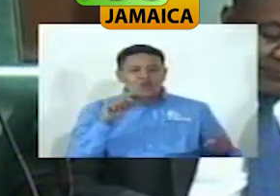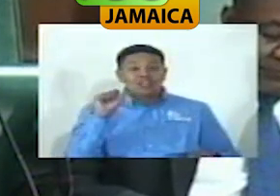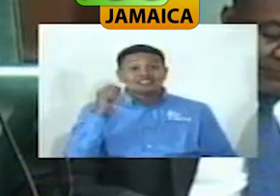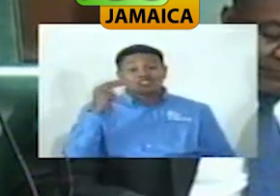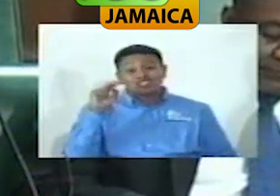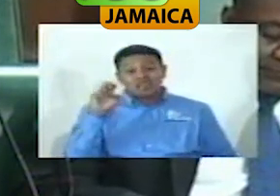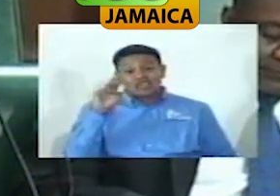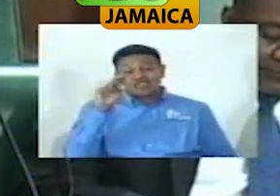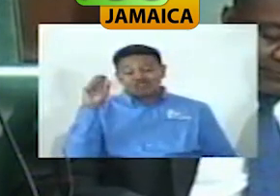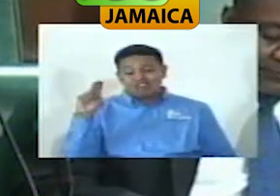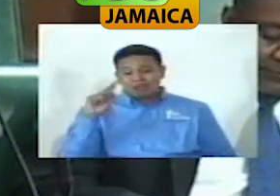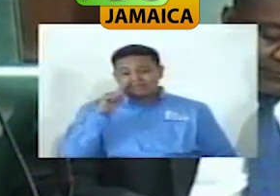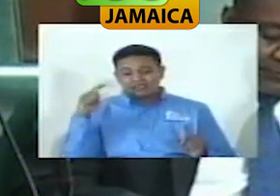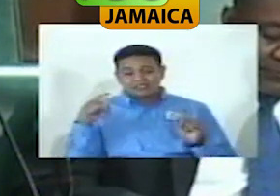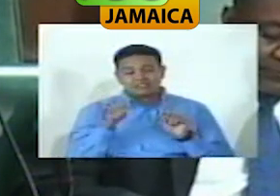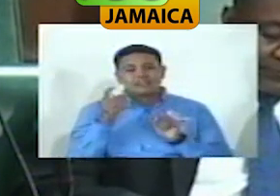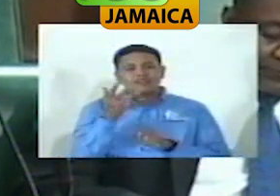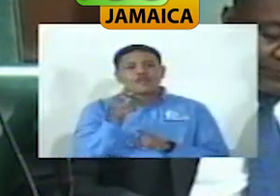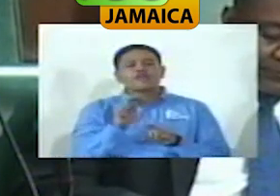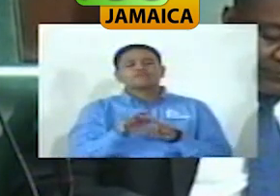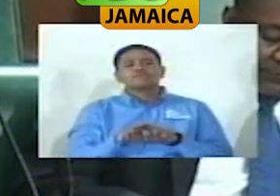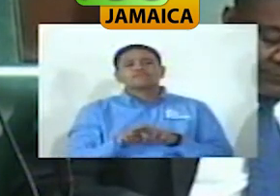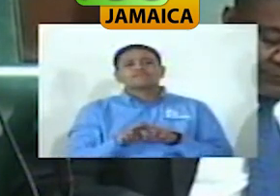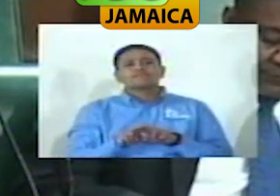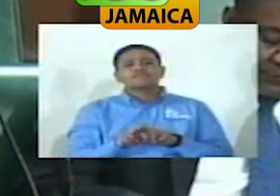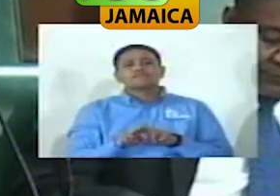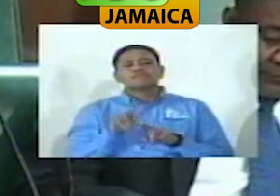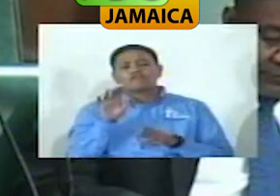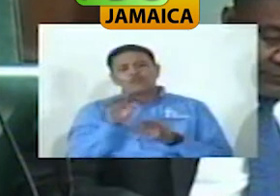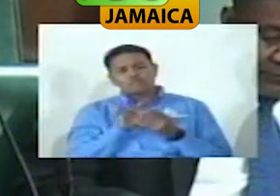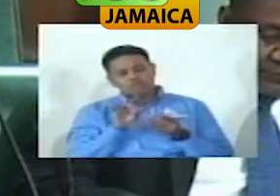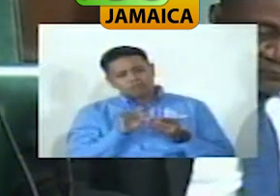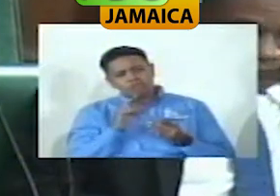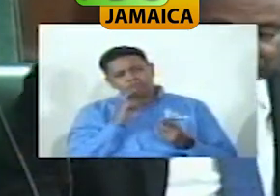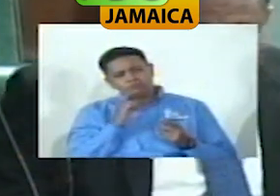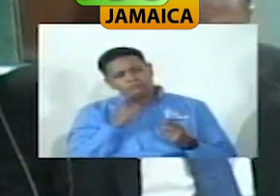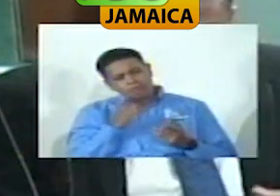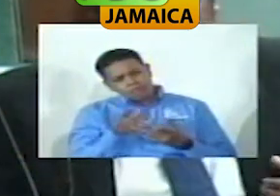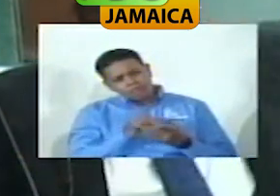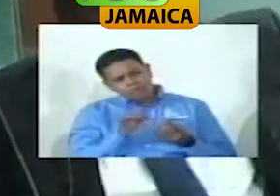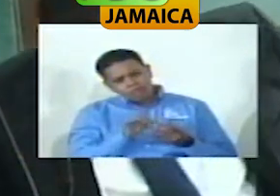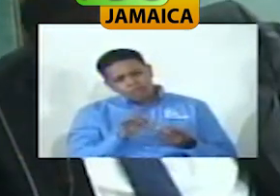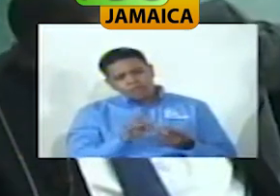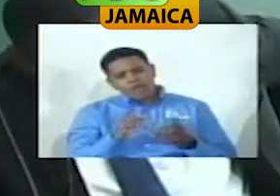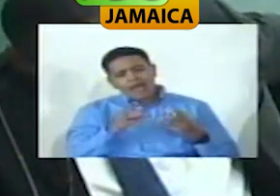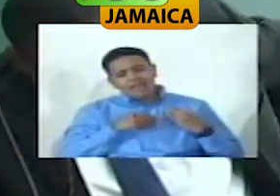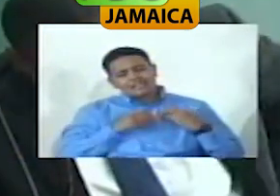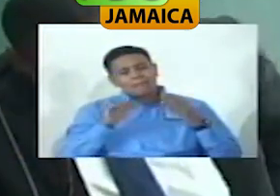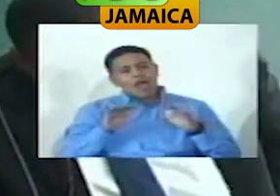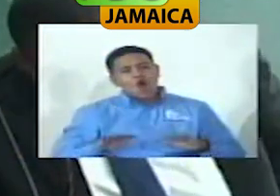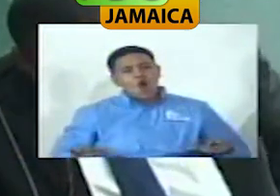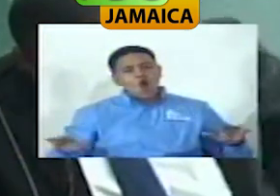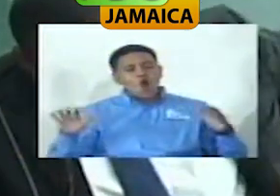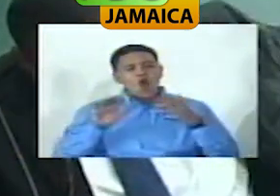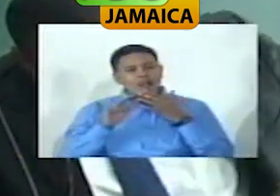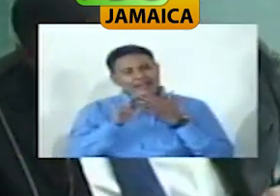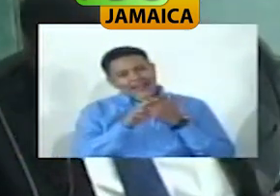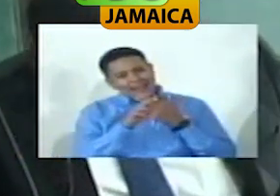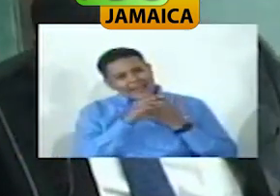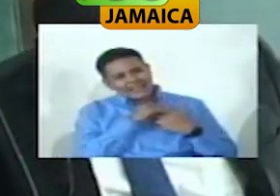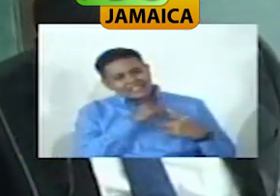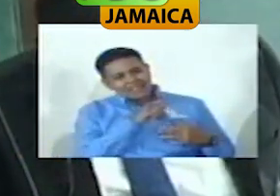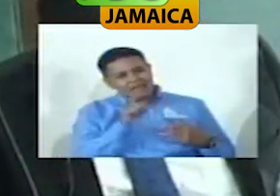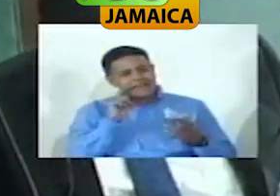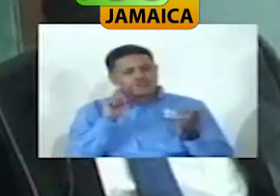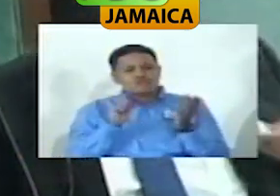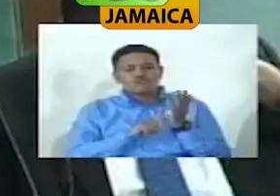Shahine Robinson would be there, paying her tribute, accepted by all, and recognized as